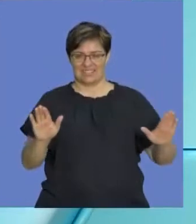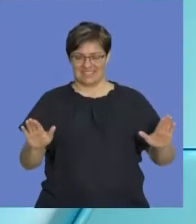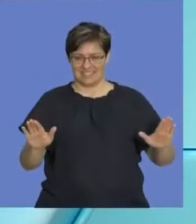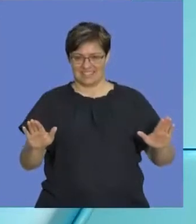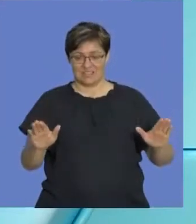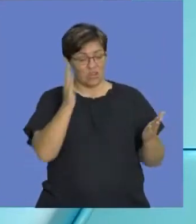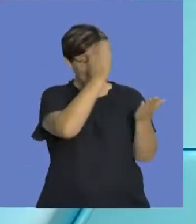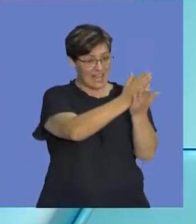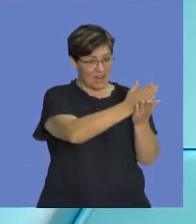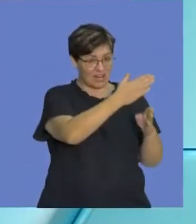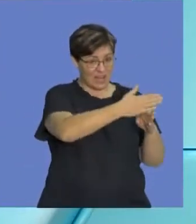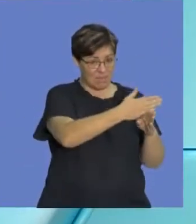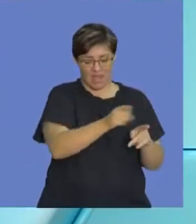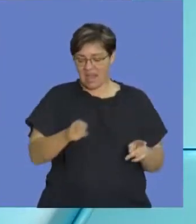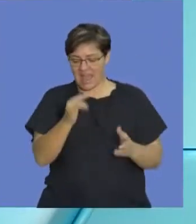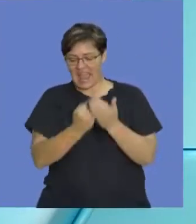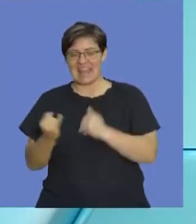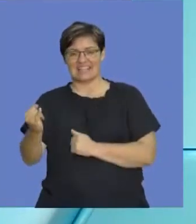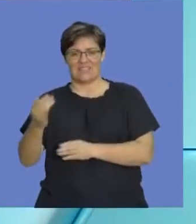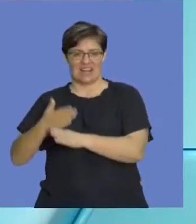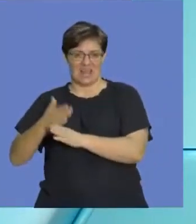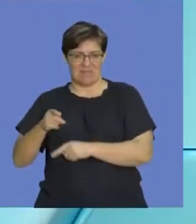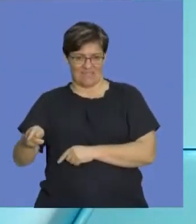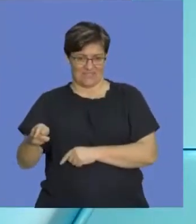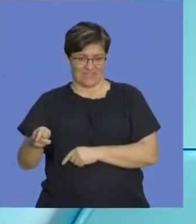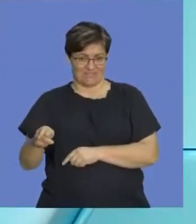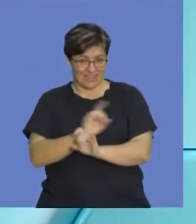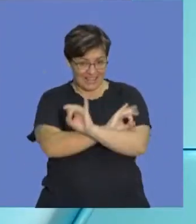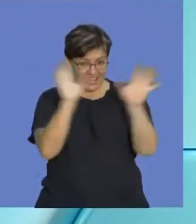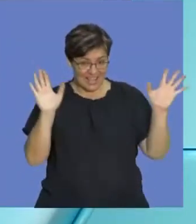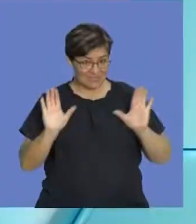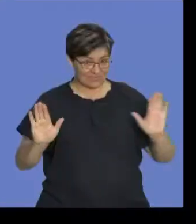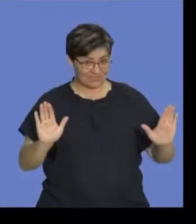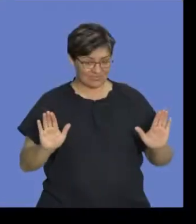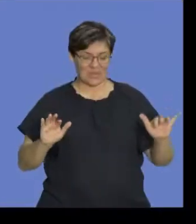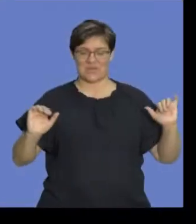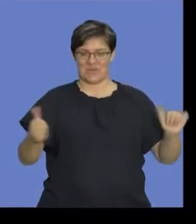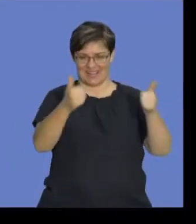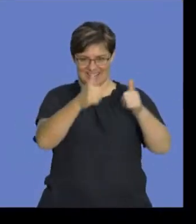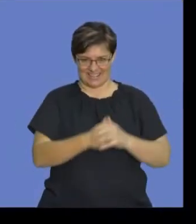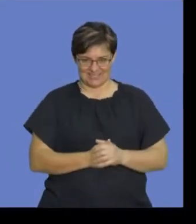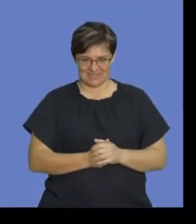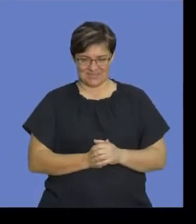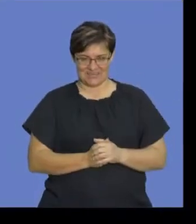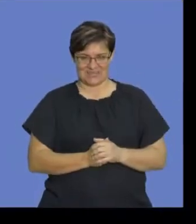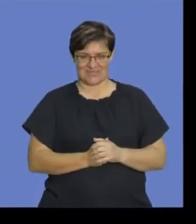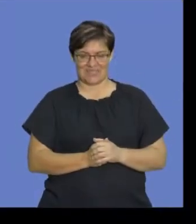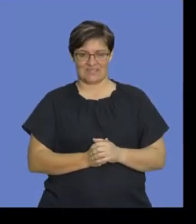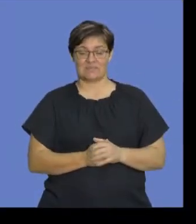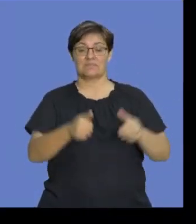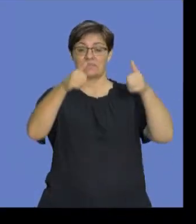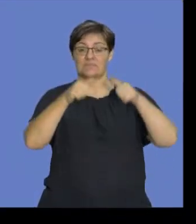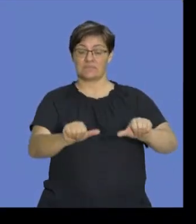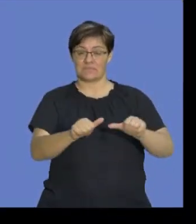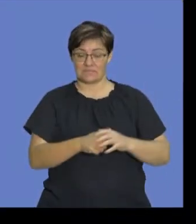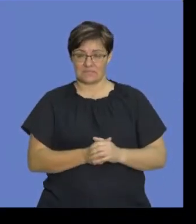your direct labor and your indirect labor. Clear? Wow, got that. Brilliant. Okay,